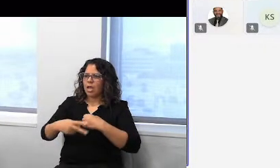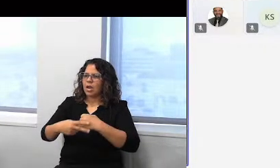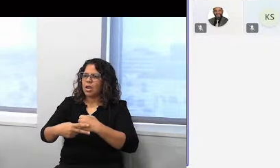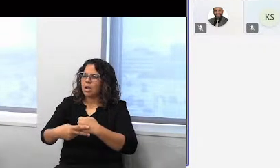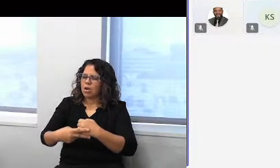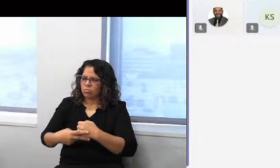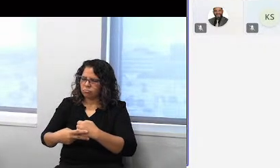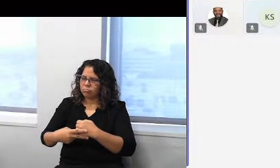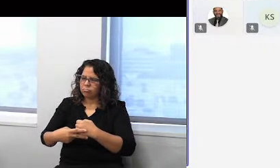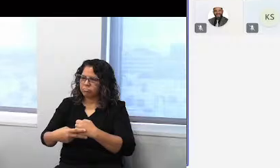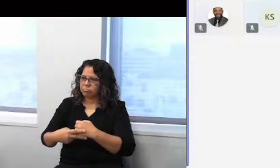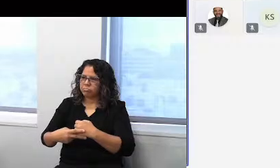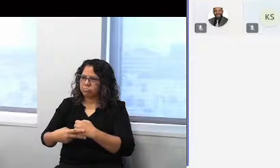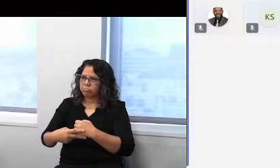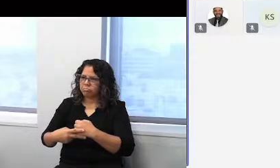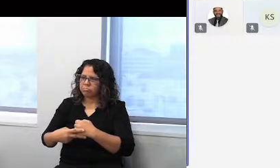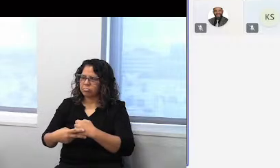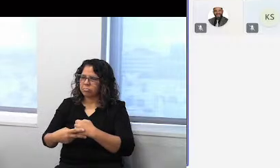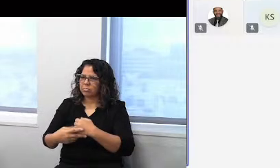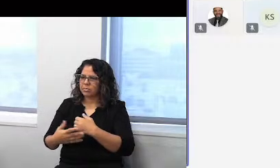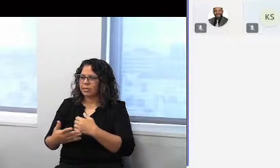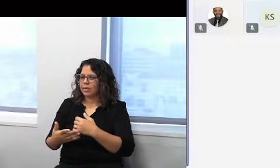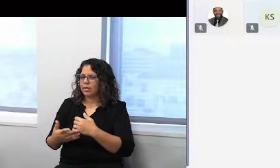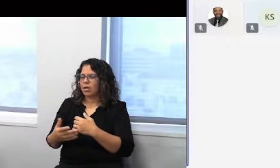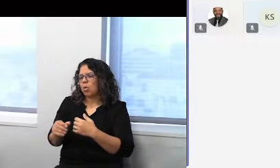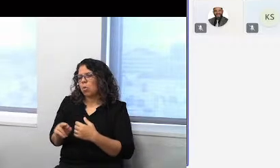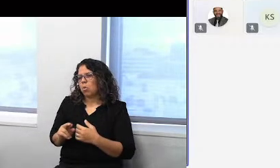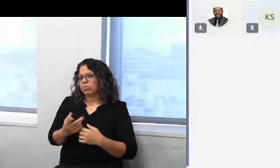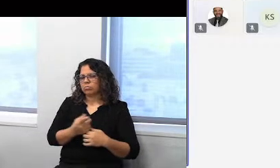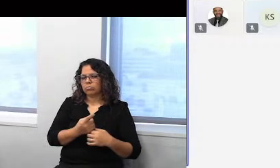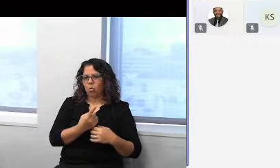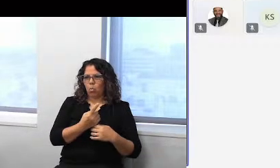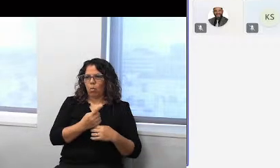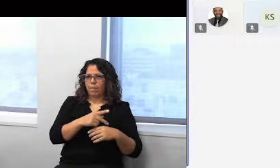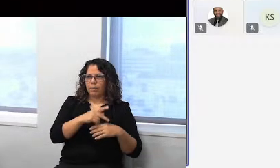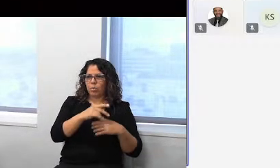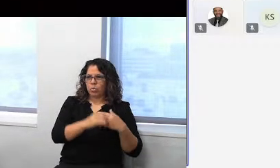project, is that a substitute for